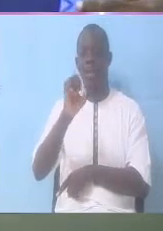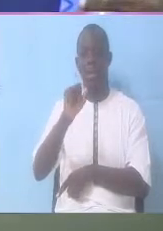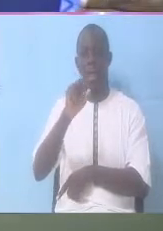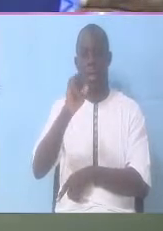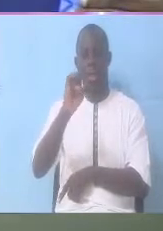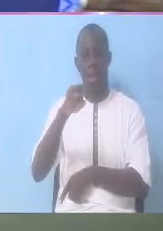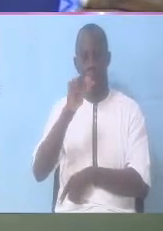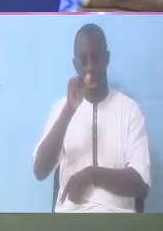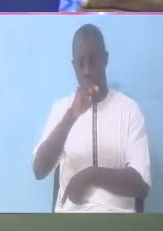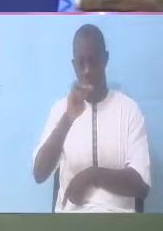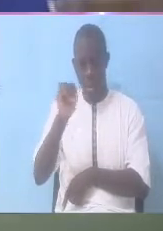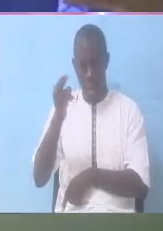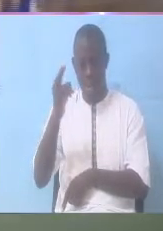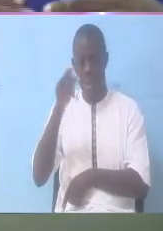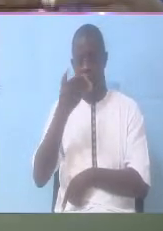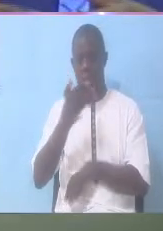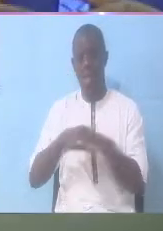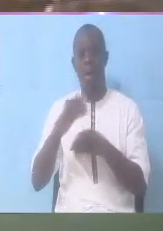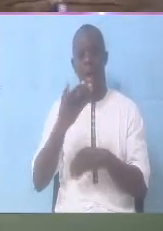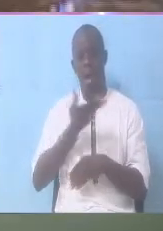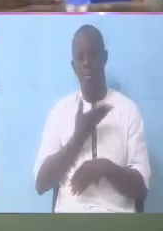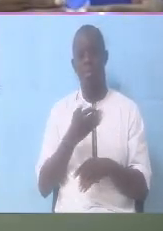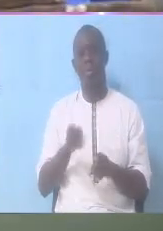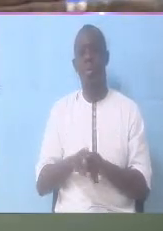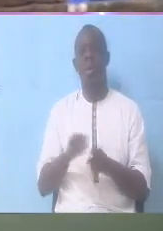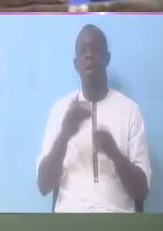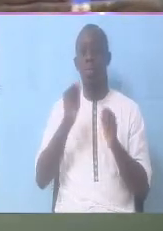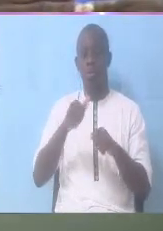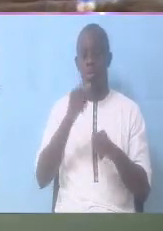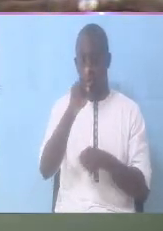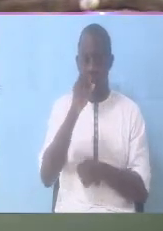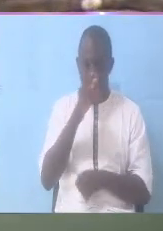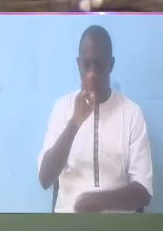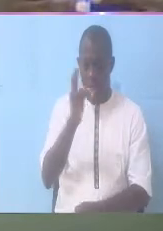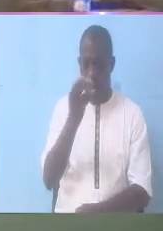say that Hari Sambu lied